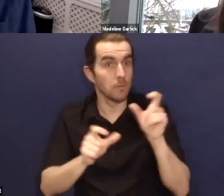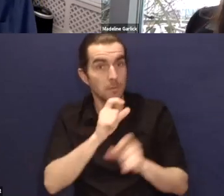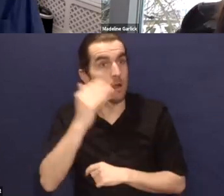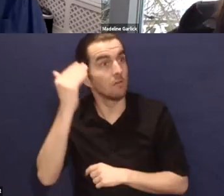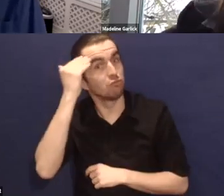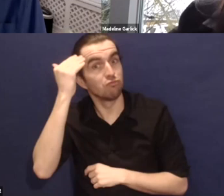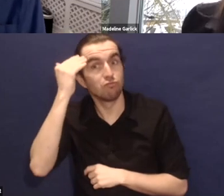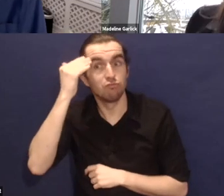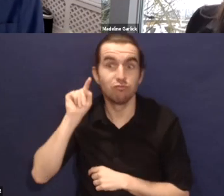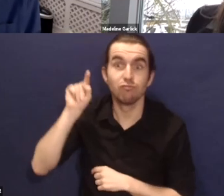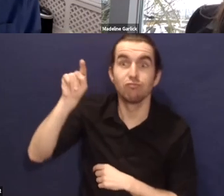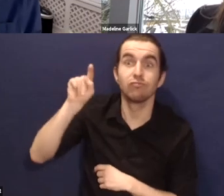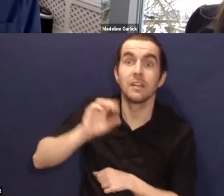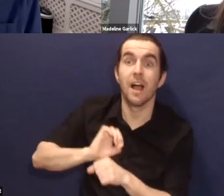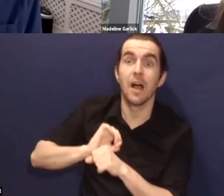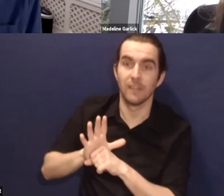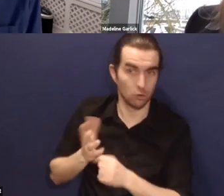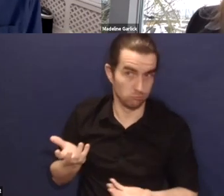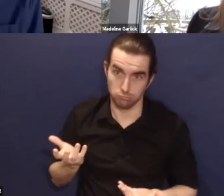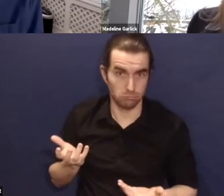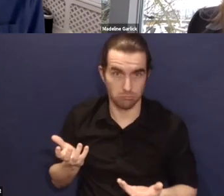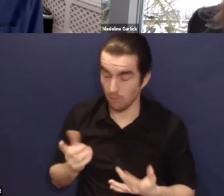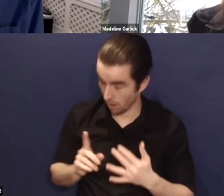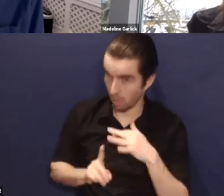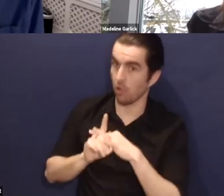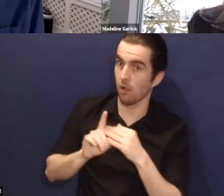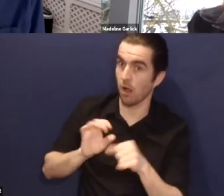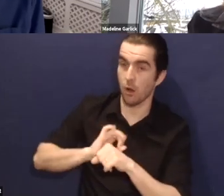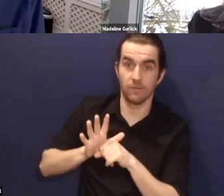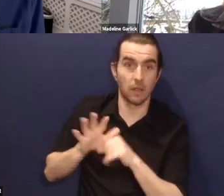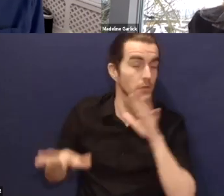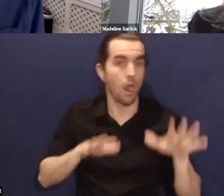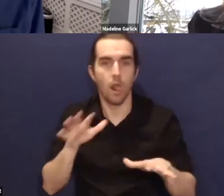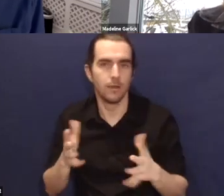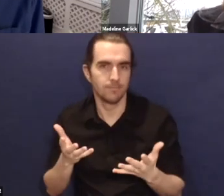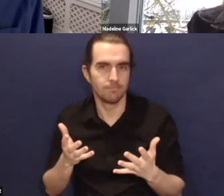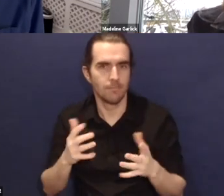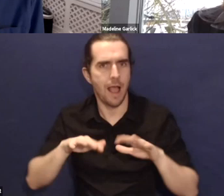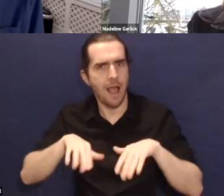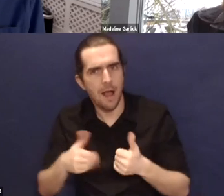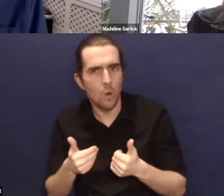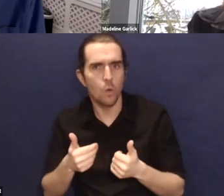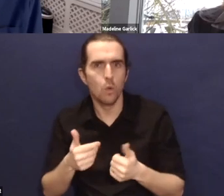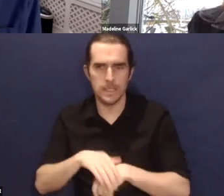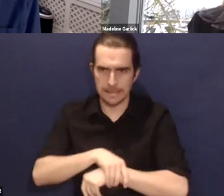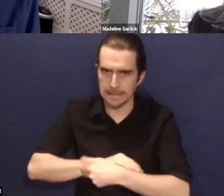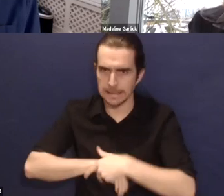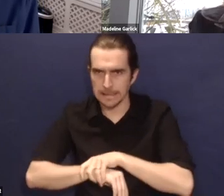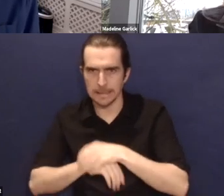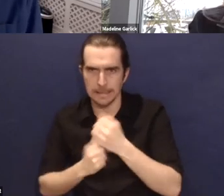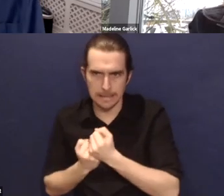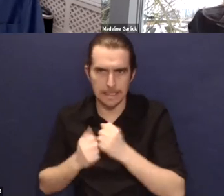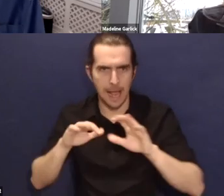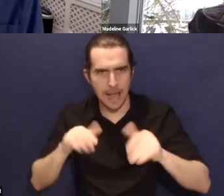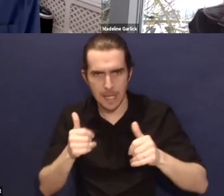has had to be something that happens immediately and with very little experience to draw on